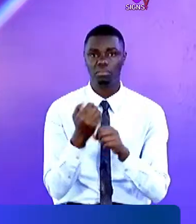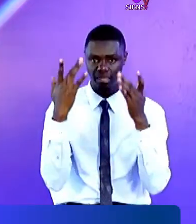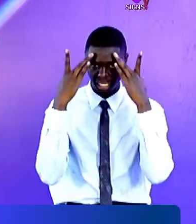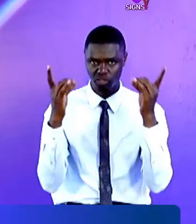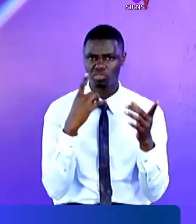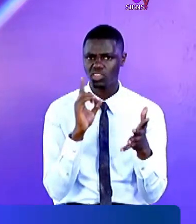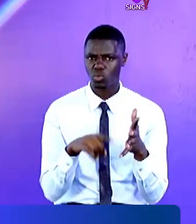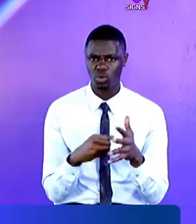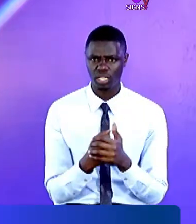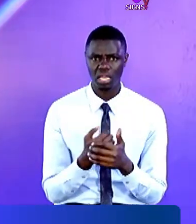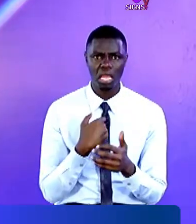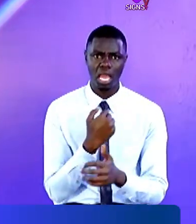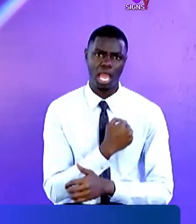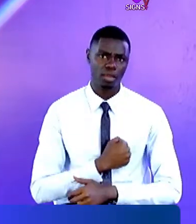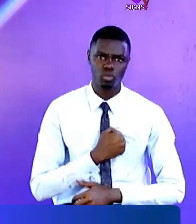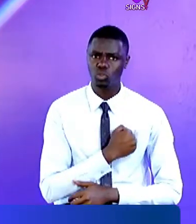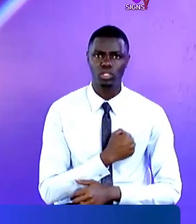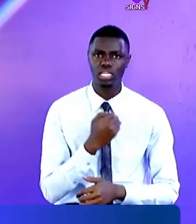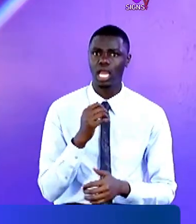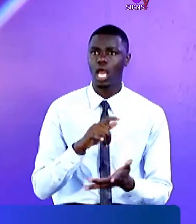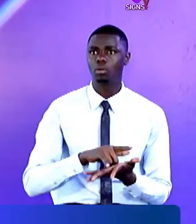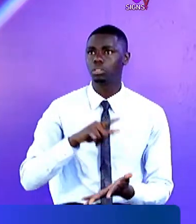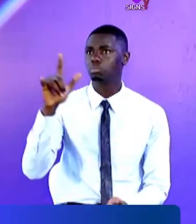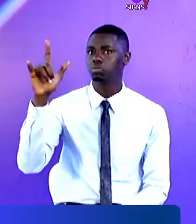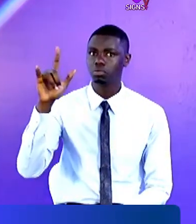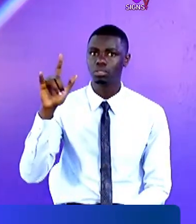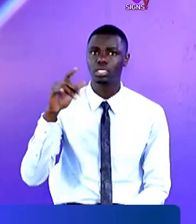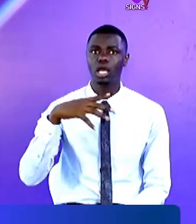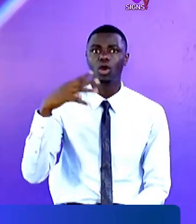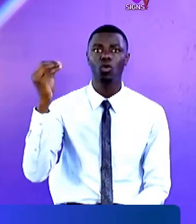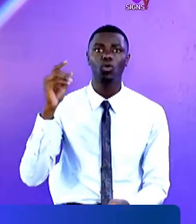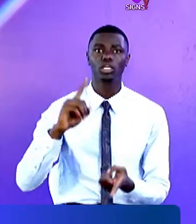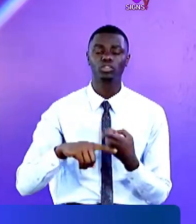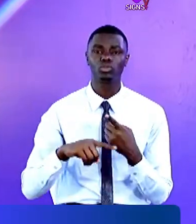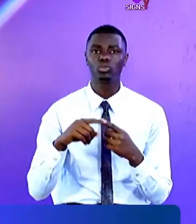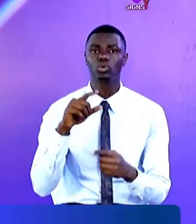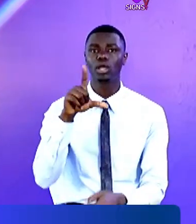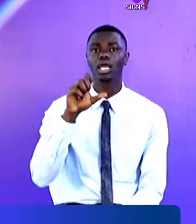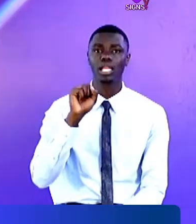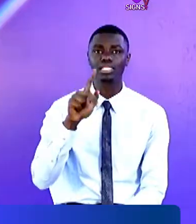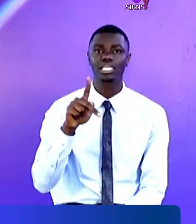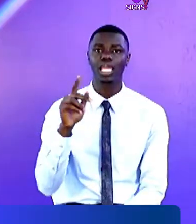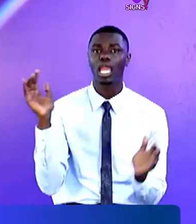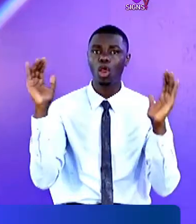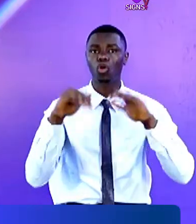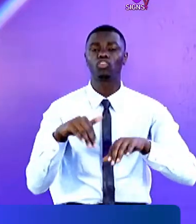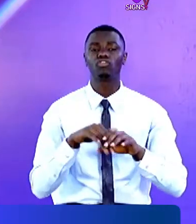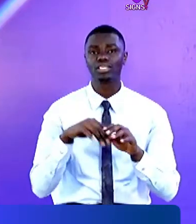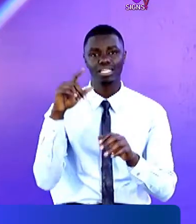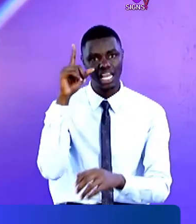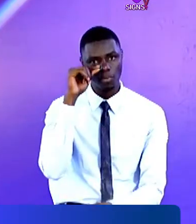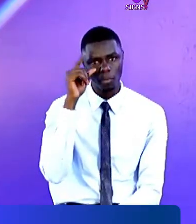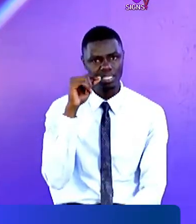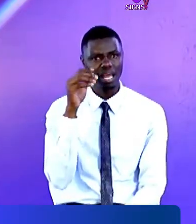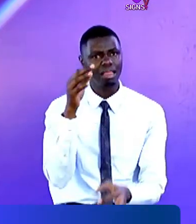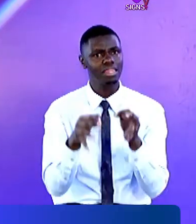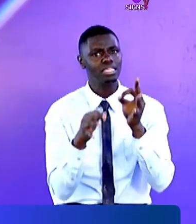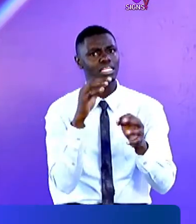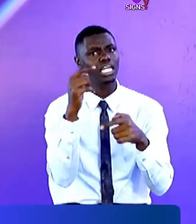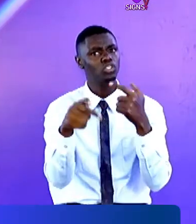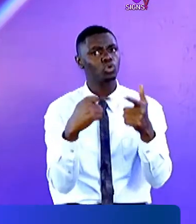that, I'm sorry, I'm supposed to catch a flight, I'm going to attend LSK conference in Mombasa. Then the judge goes